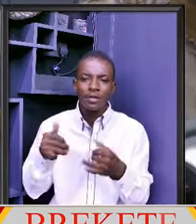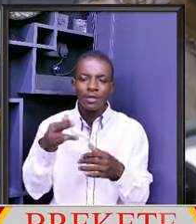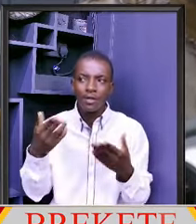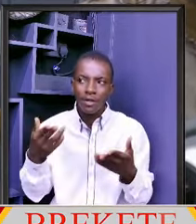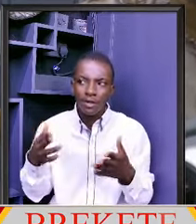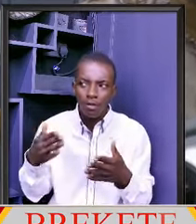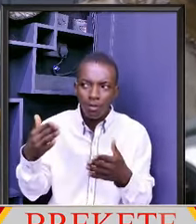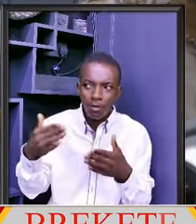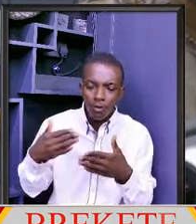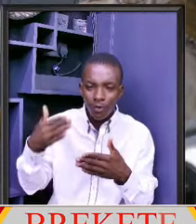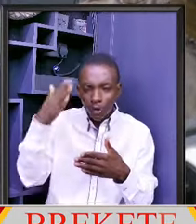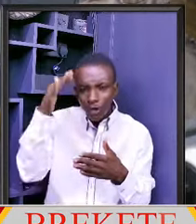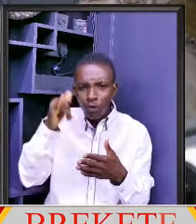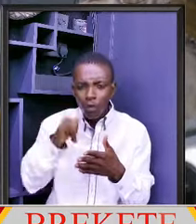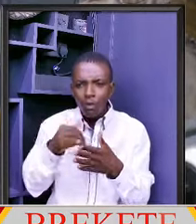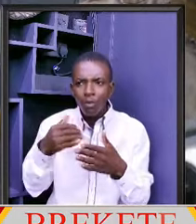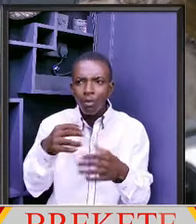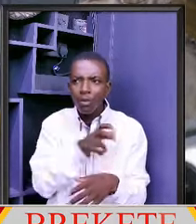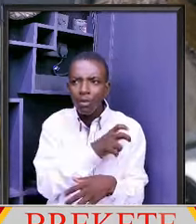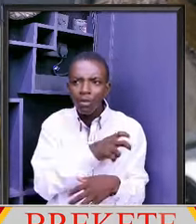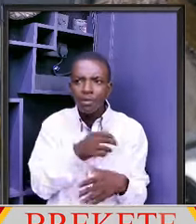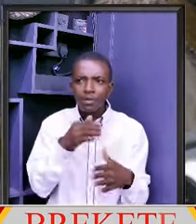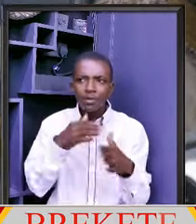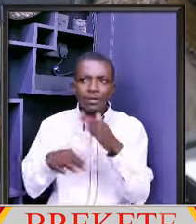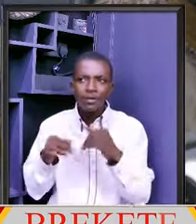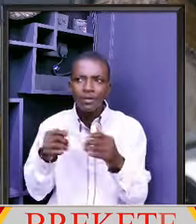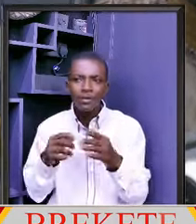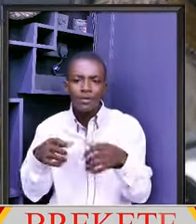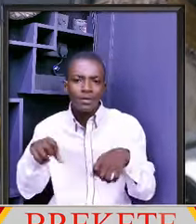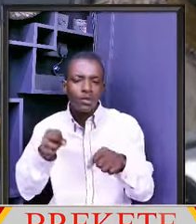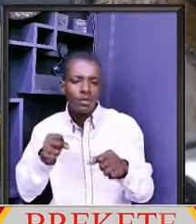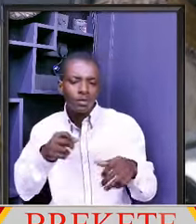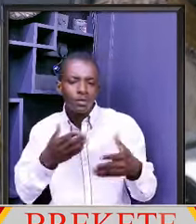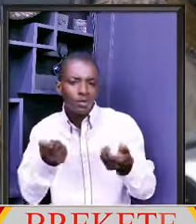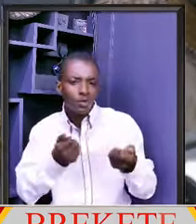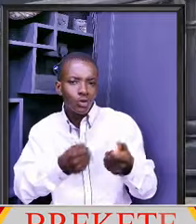him. Before I know, he said, police, it takes time, but I run away.